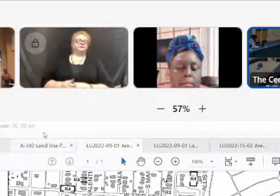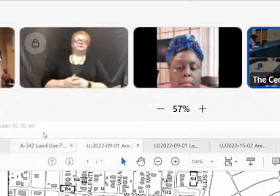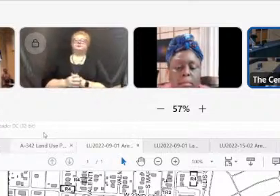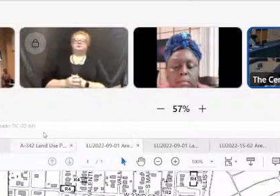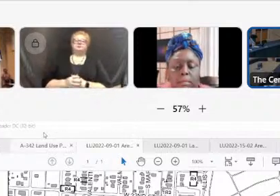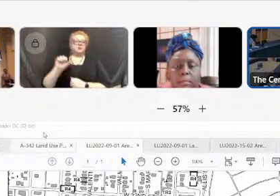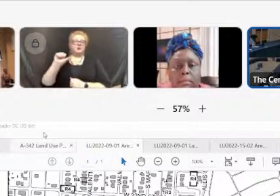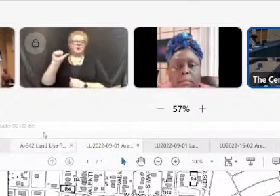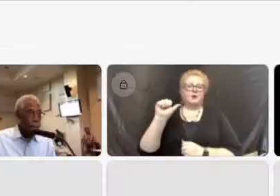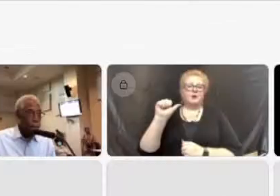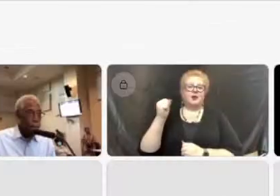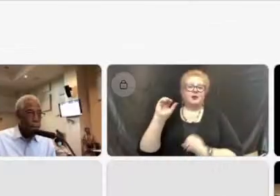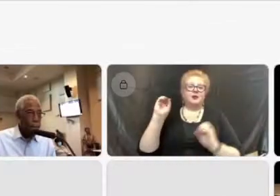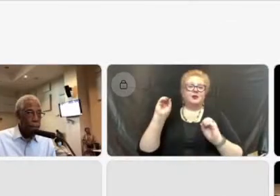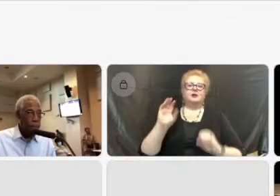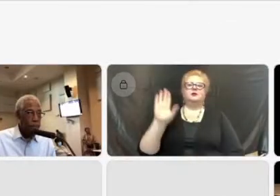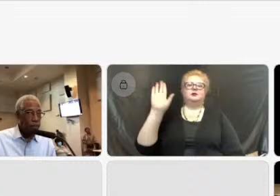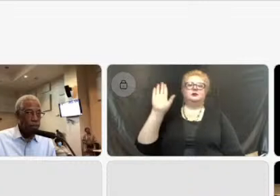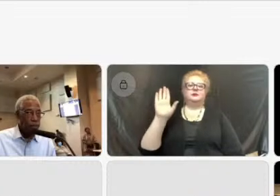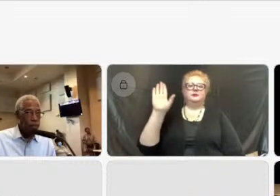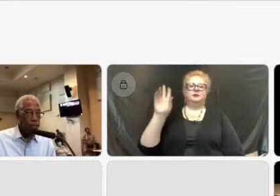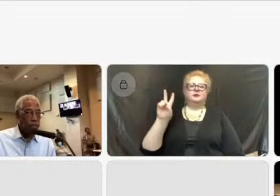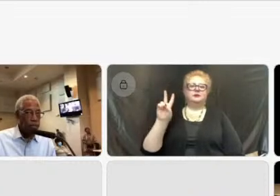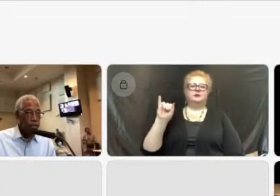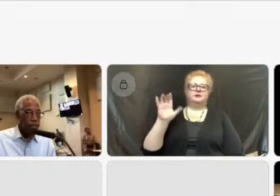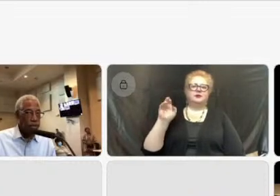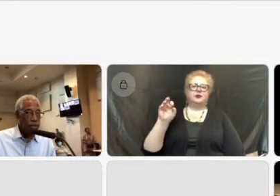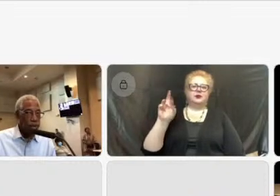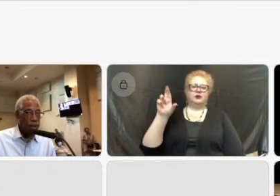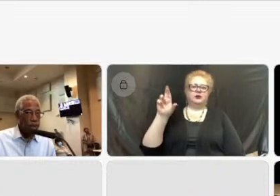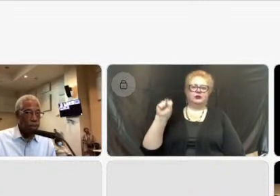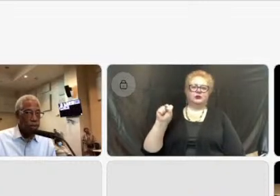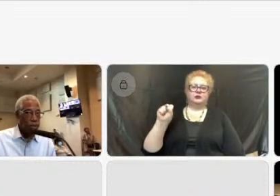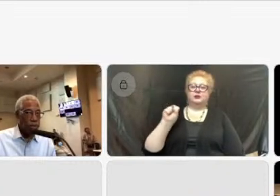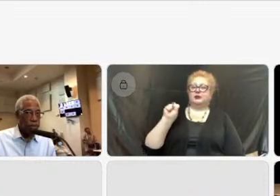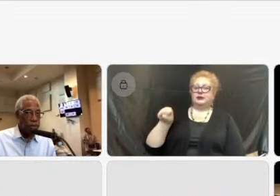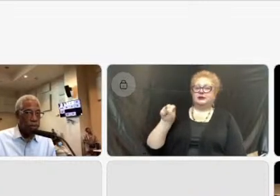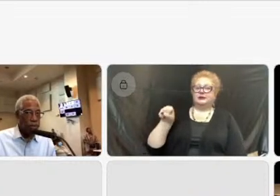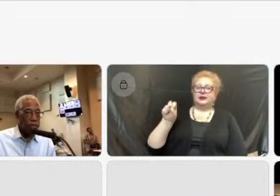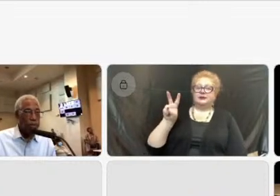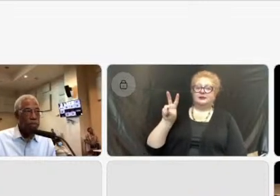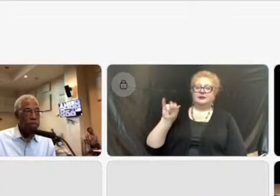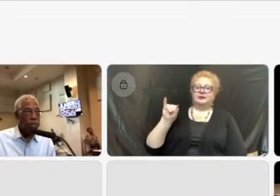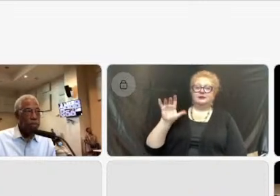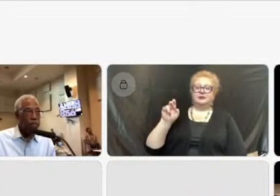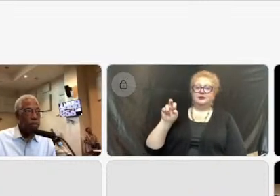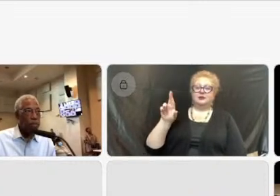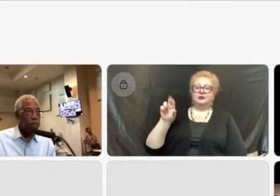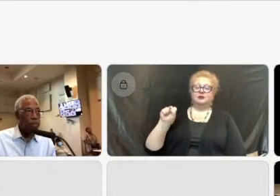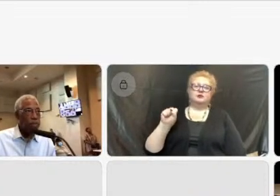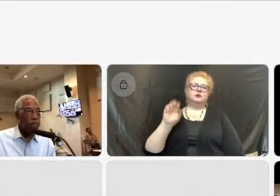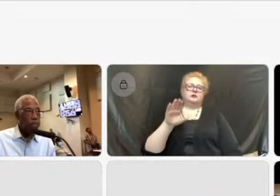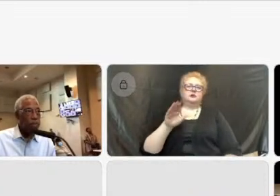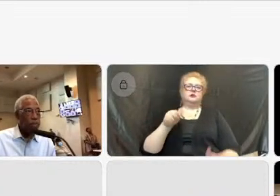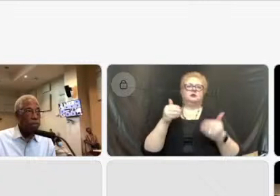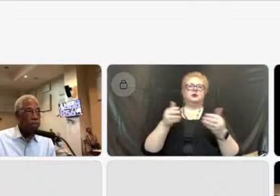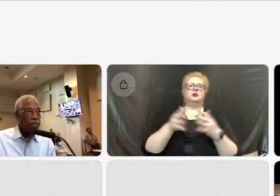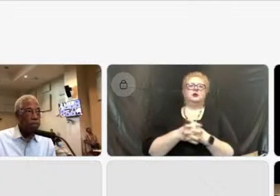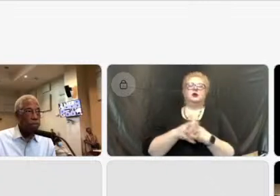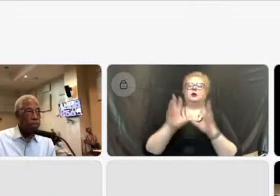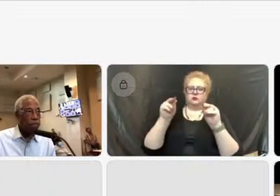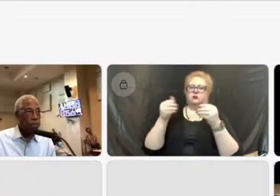Hearing none, may we have Commissioner Vickers. Oh, sorry, Commissioner Vickers? Oh, go ahead. No, go ahead,